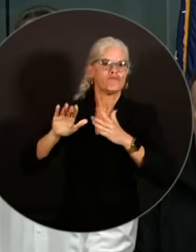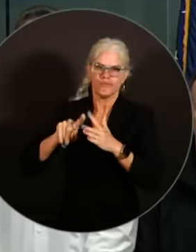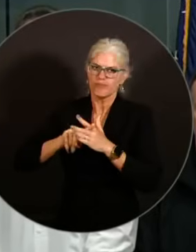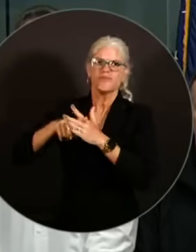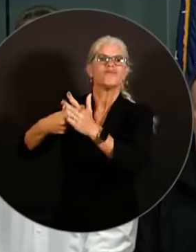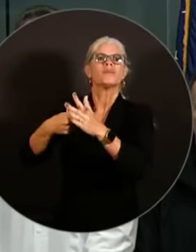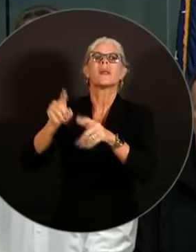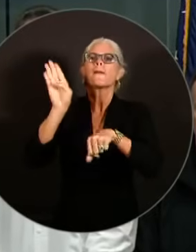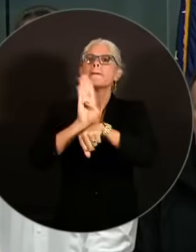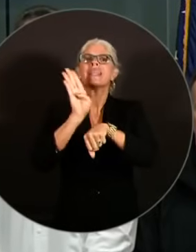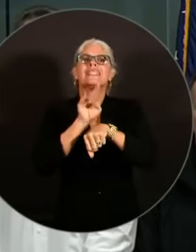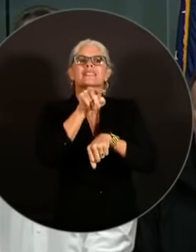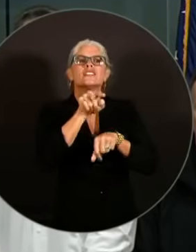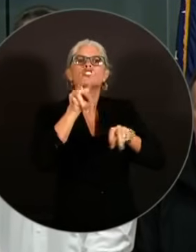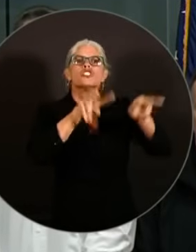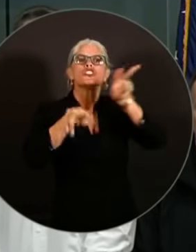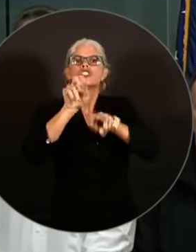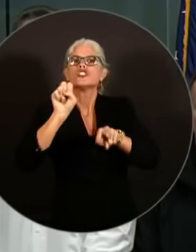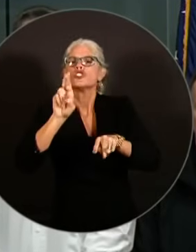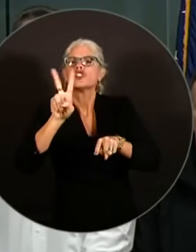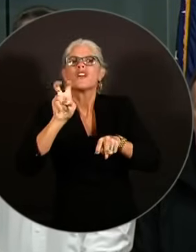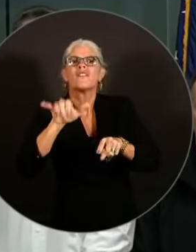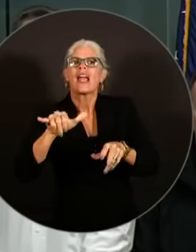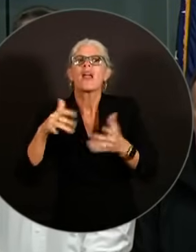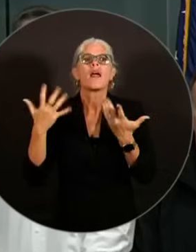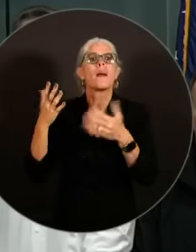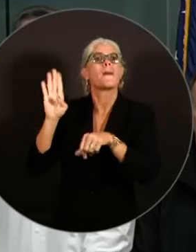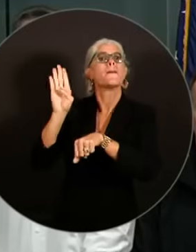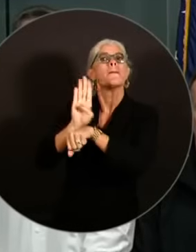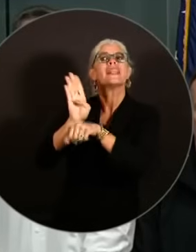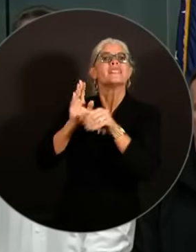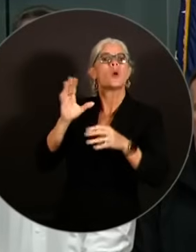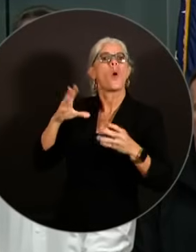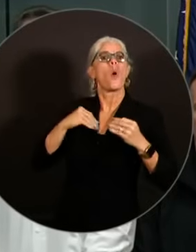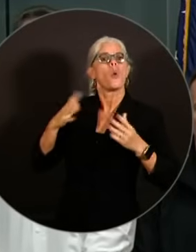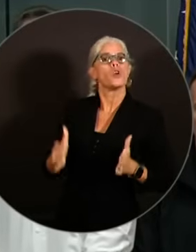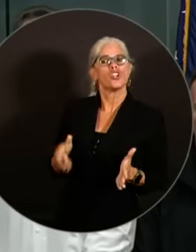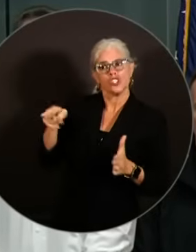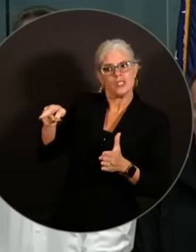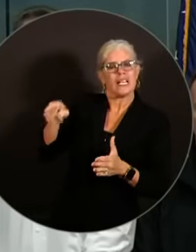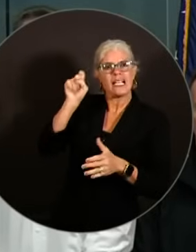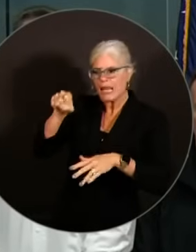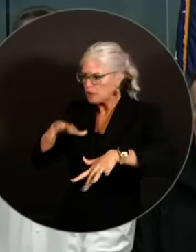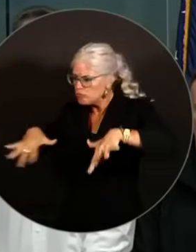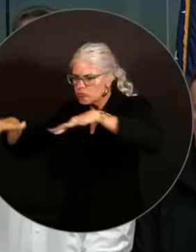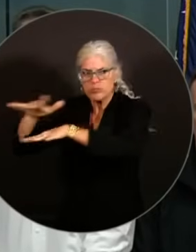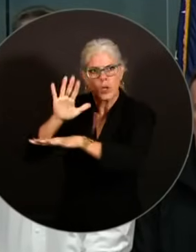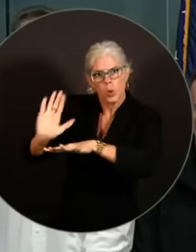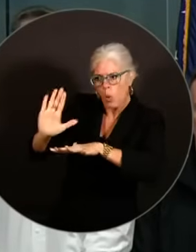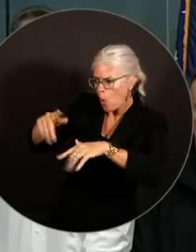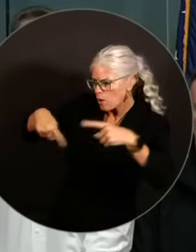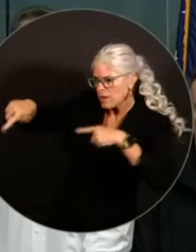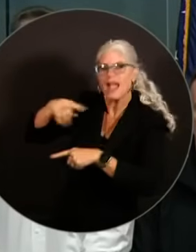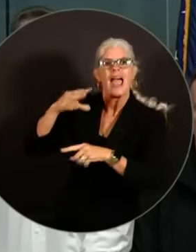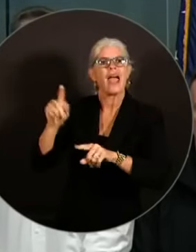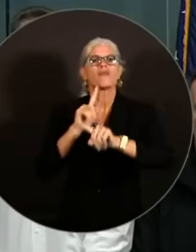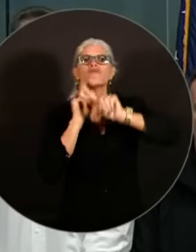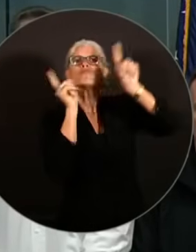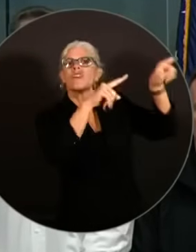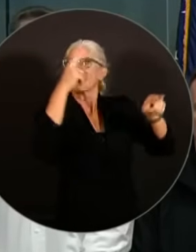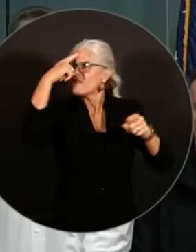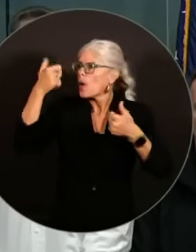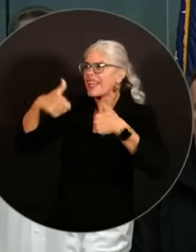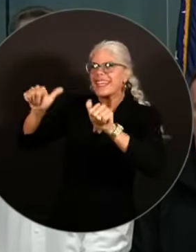in response to Hurricane Milton. Business owners can self-report physical and economic damage caused by the storm.